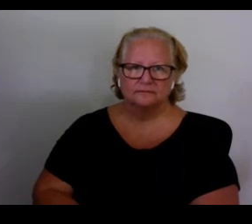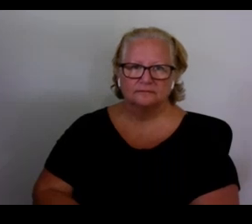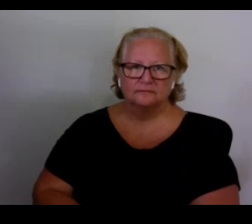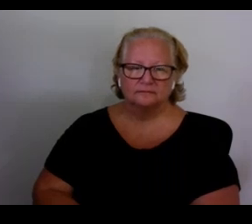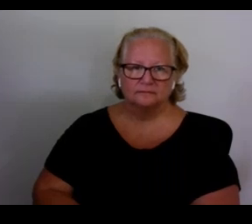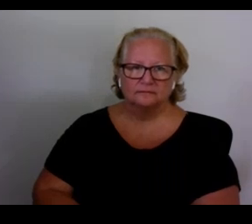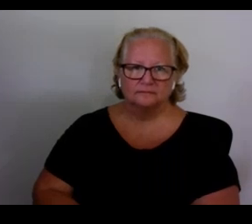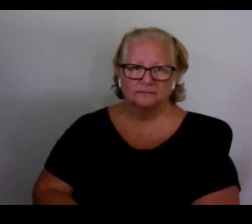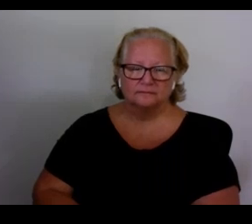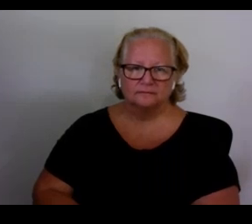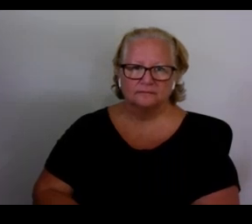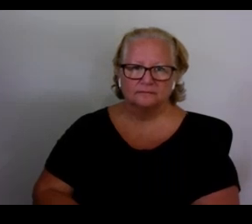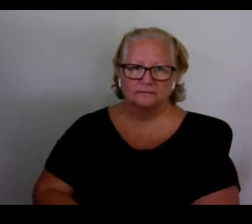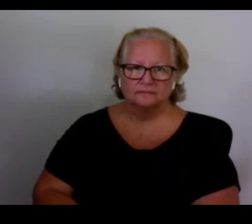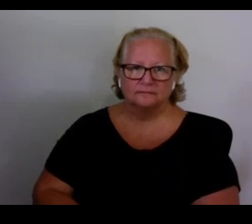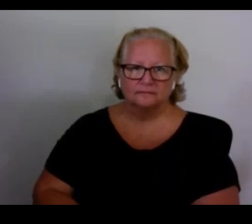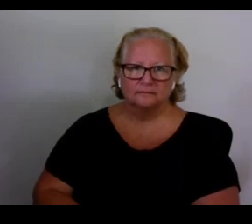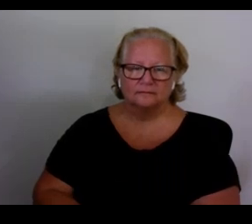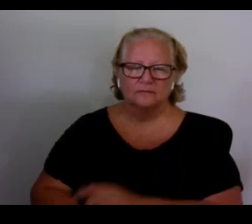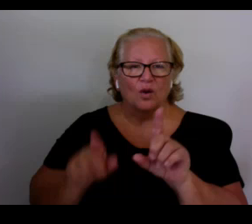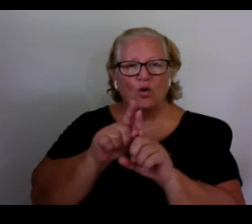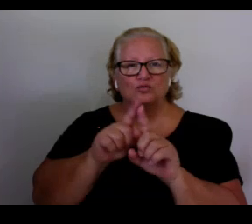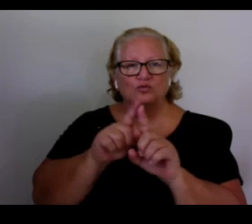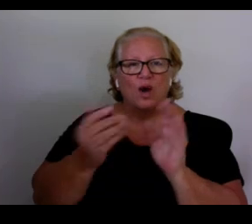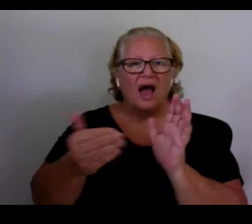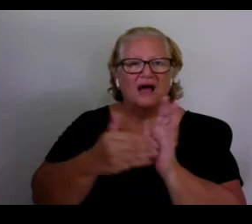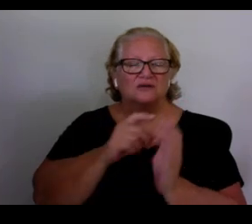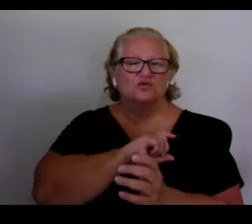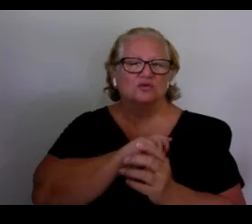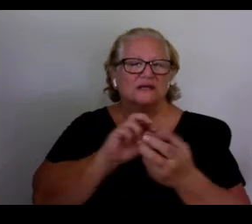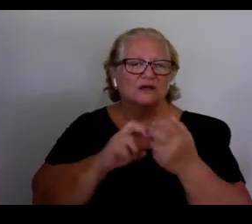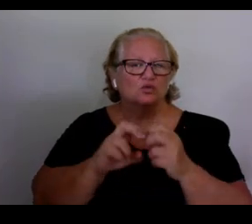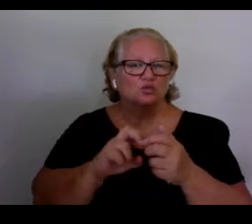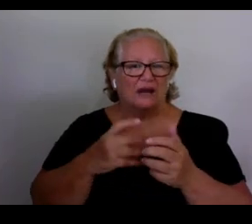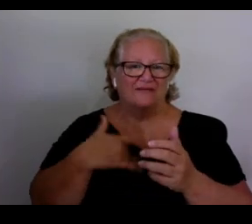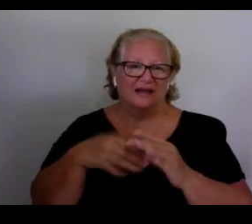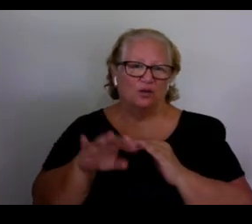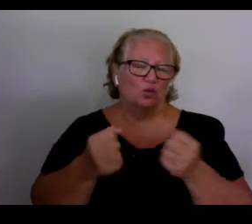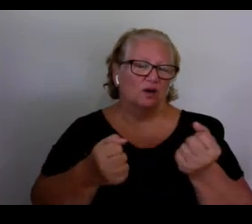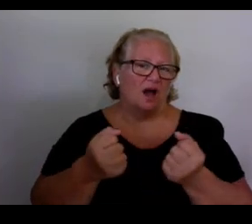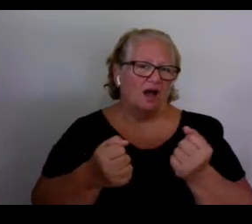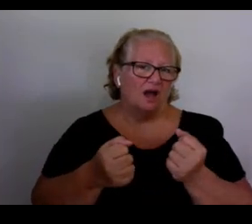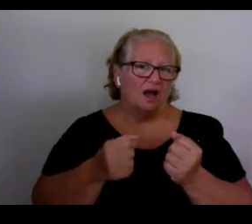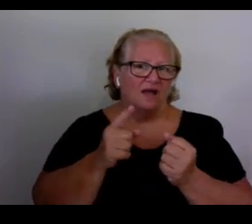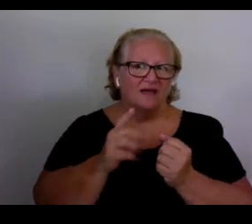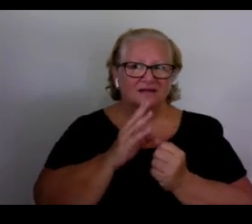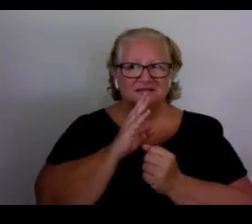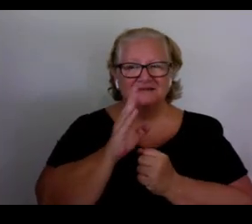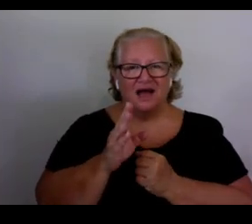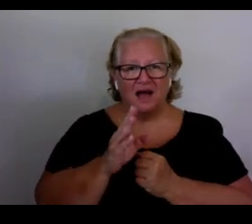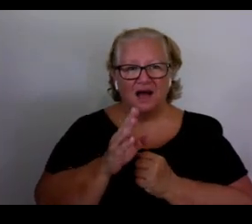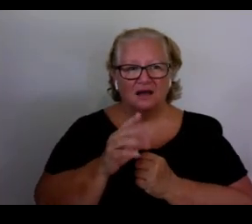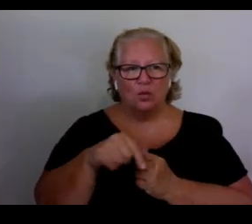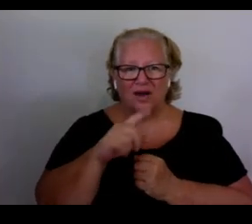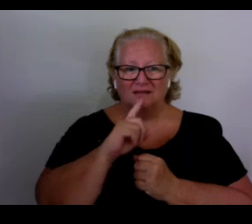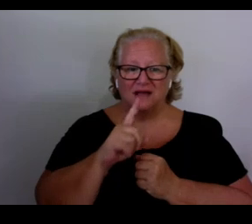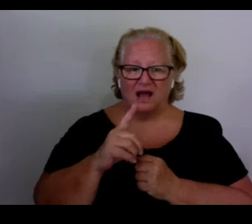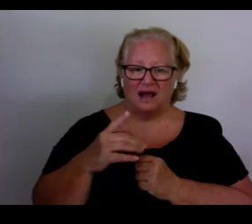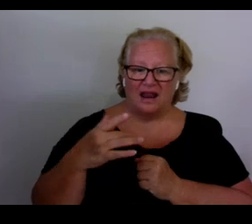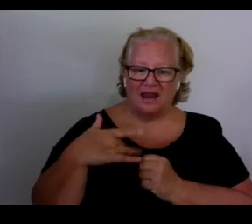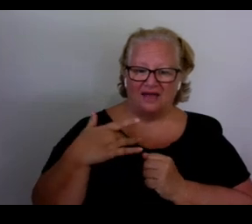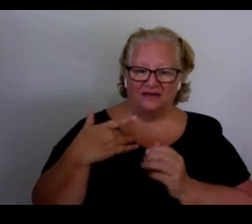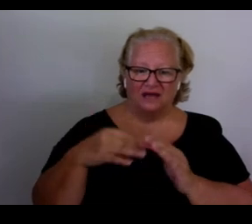in your car. Yep, and it's sad that we're saying living in